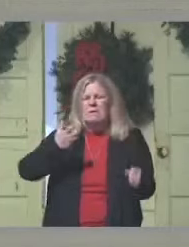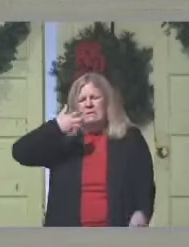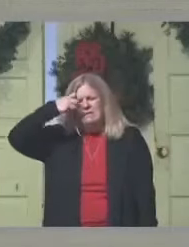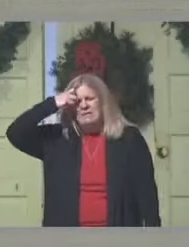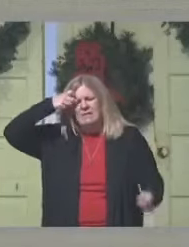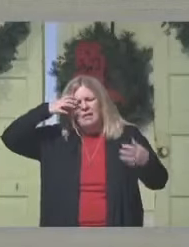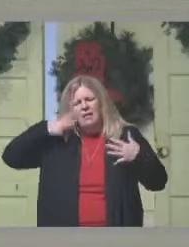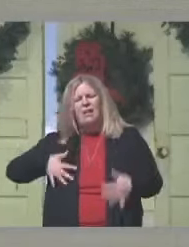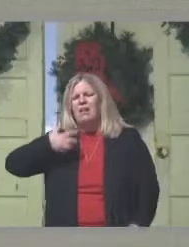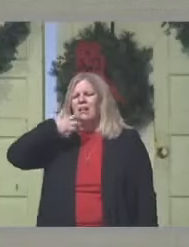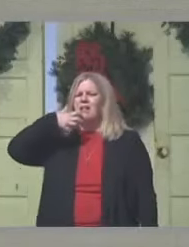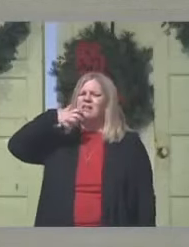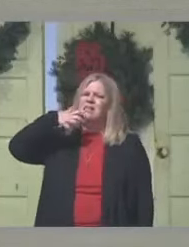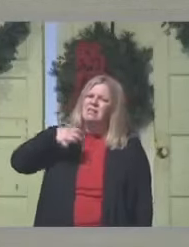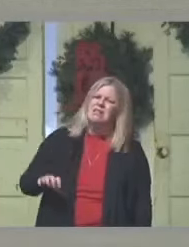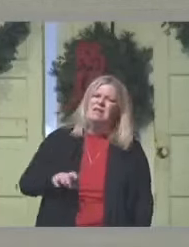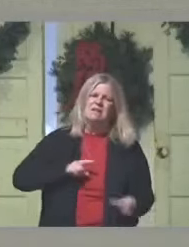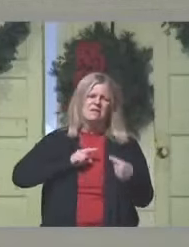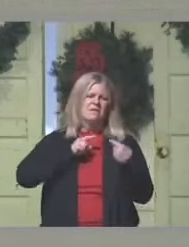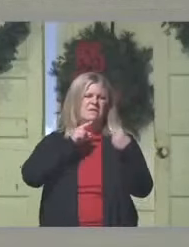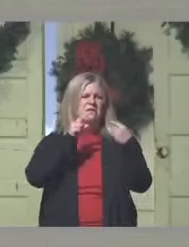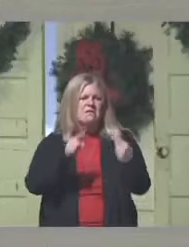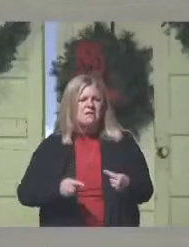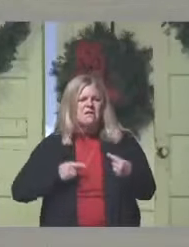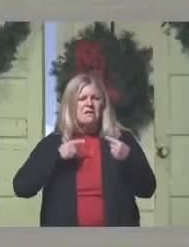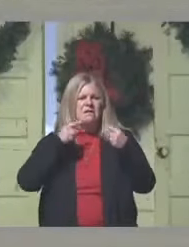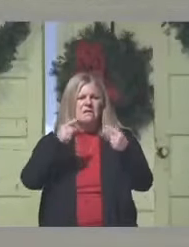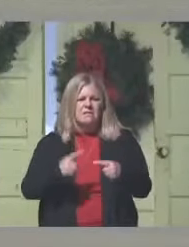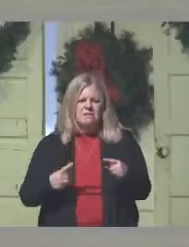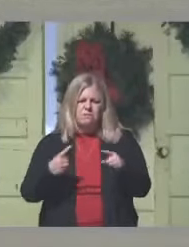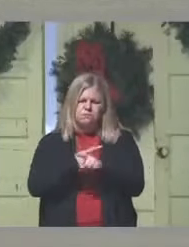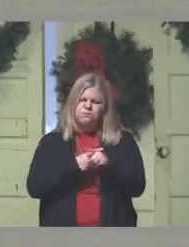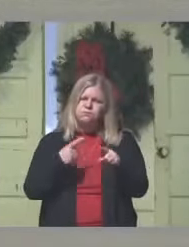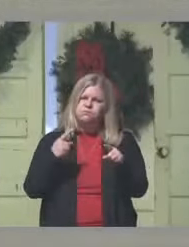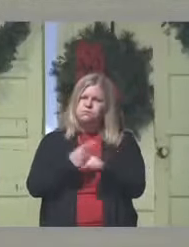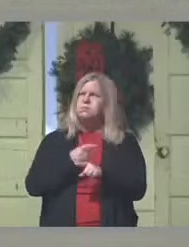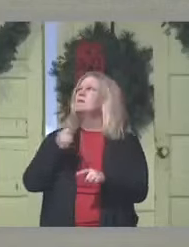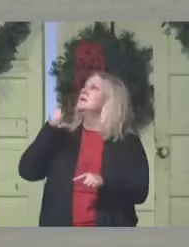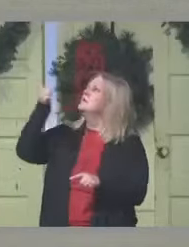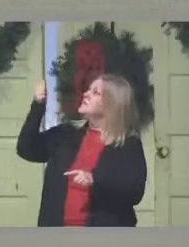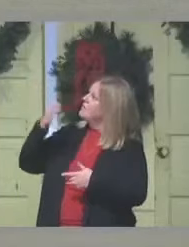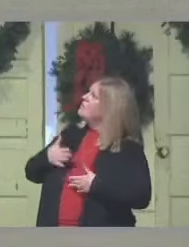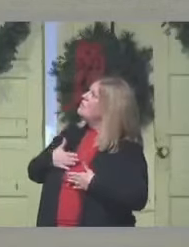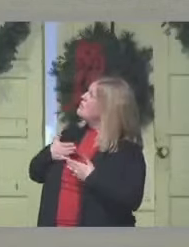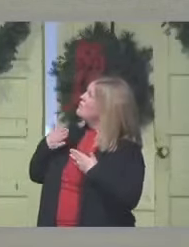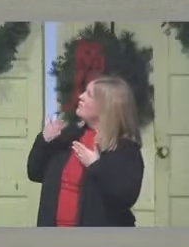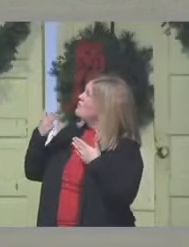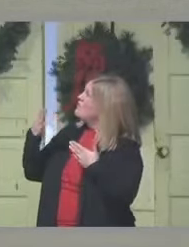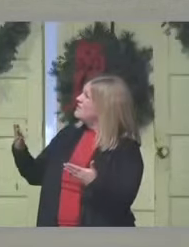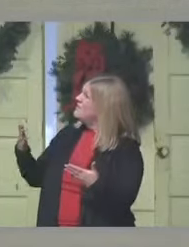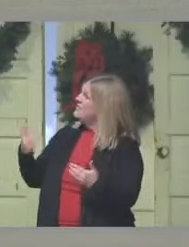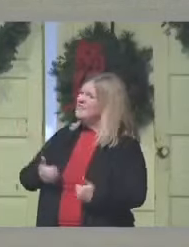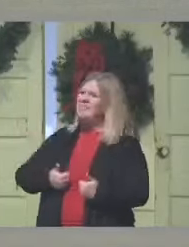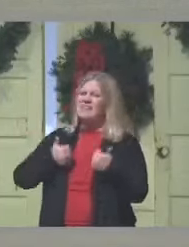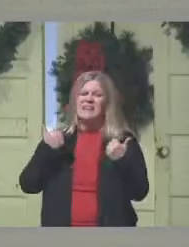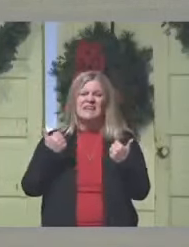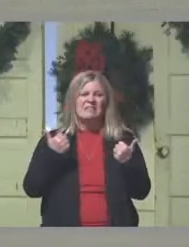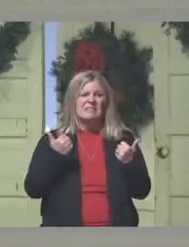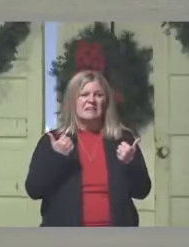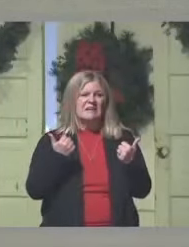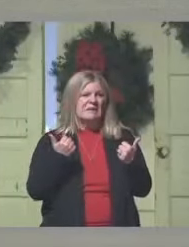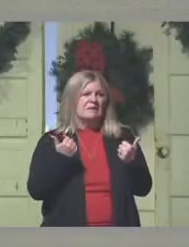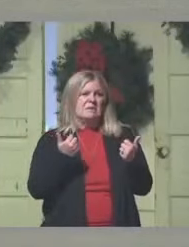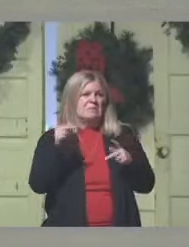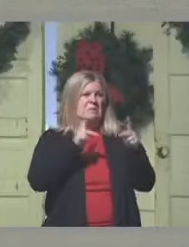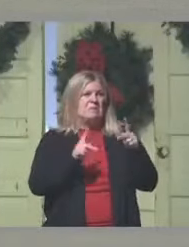heat, adversity, and strife. He would live a life of relative anonymity in a little